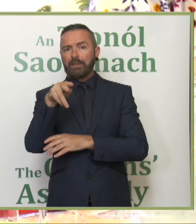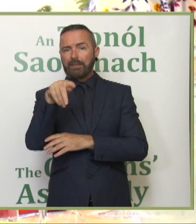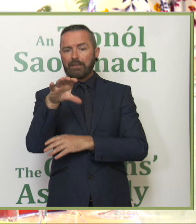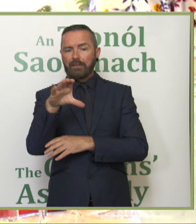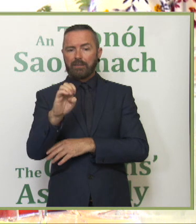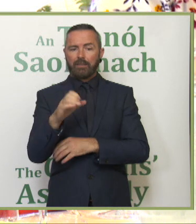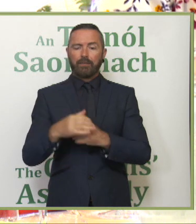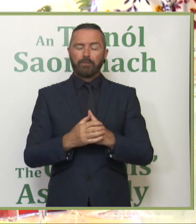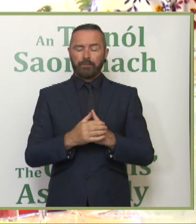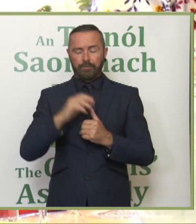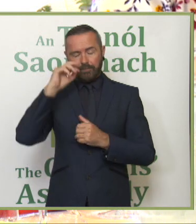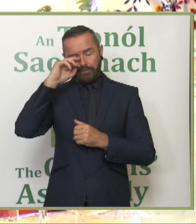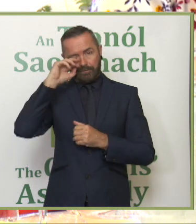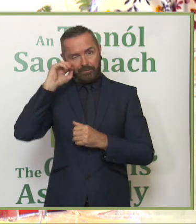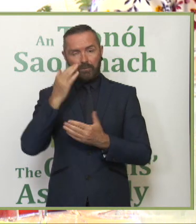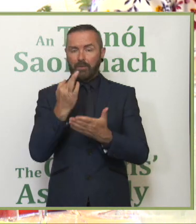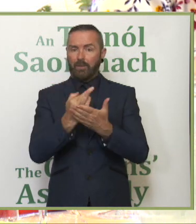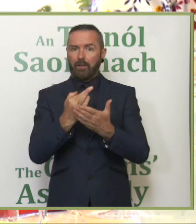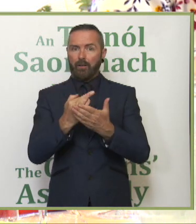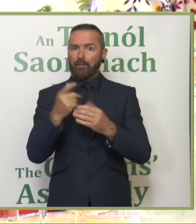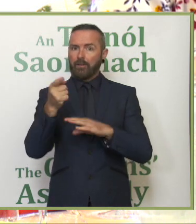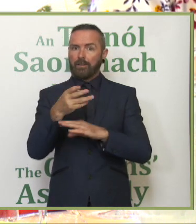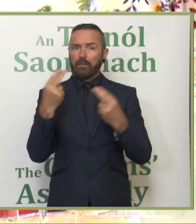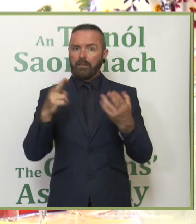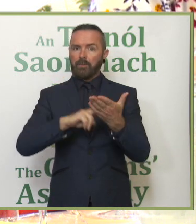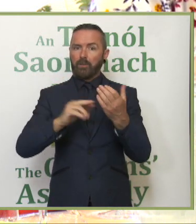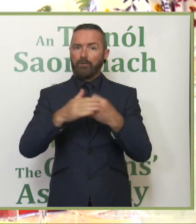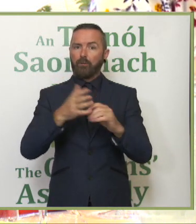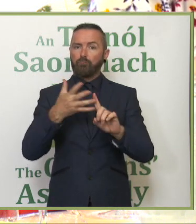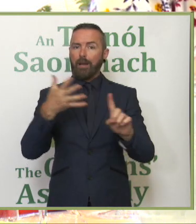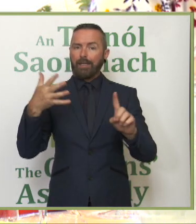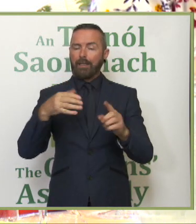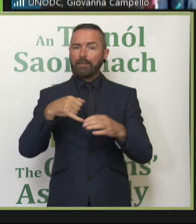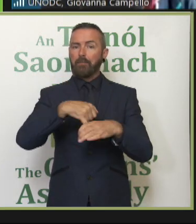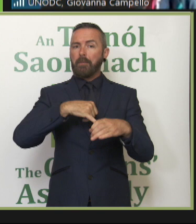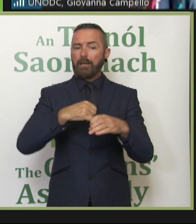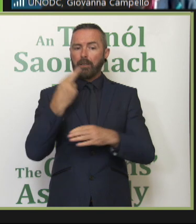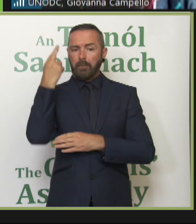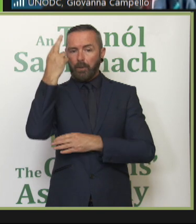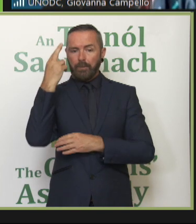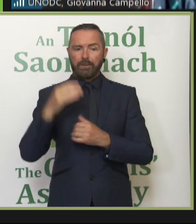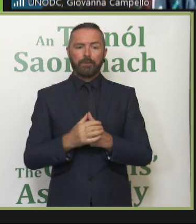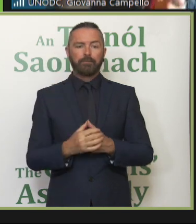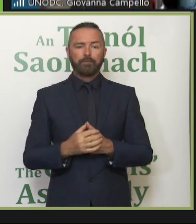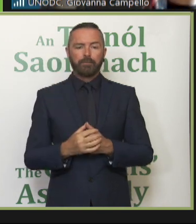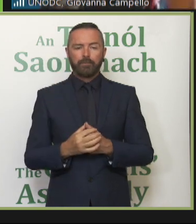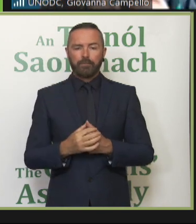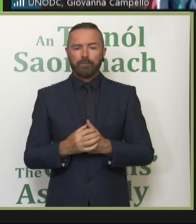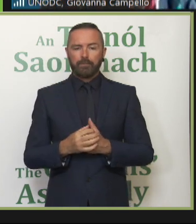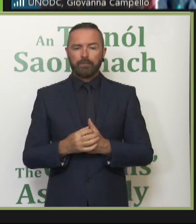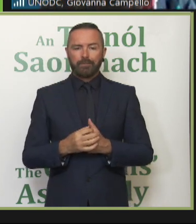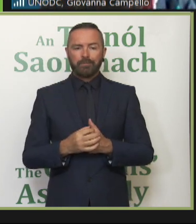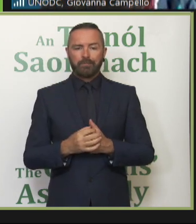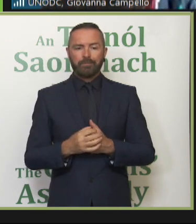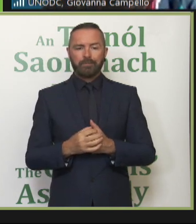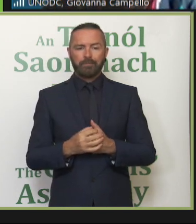for very recognized medical purposes. Another group of which I would like to give you an